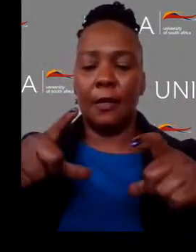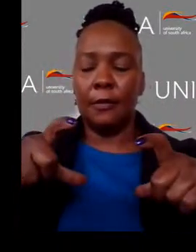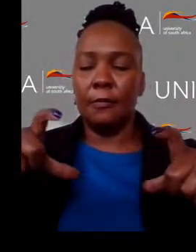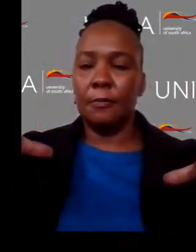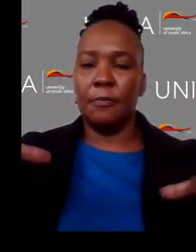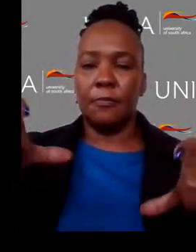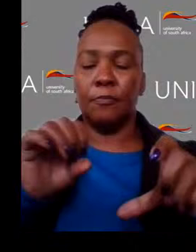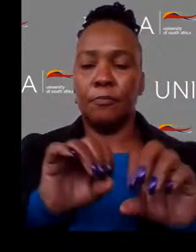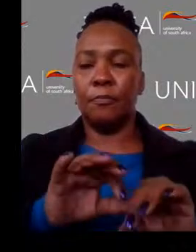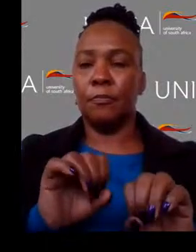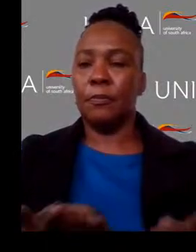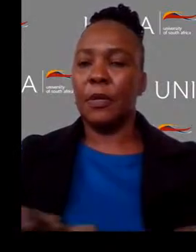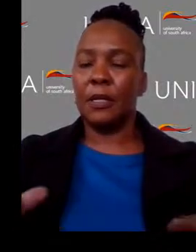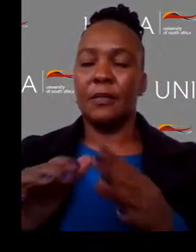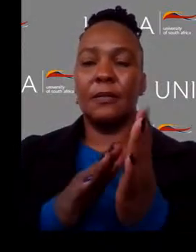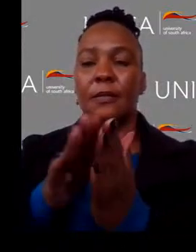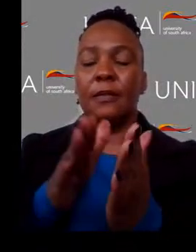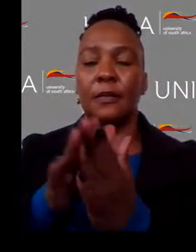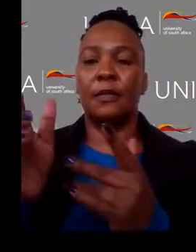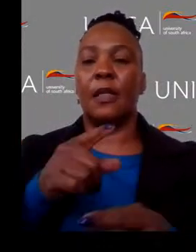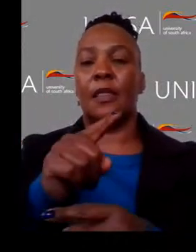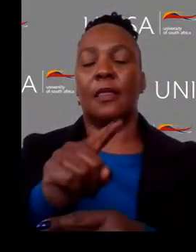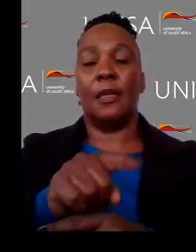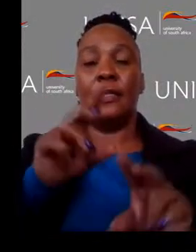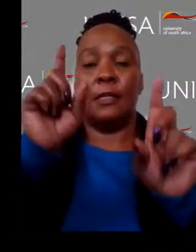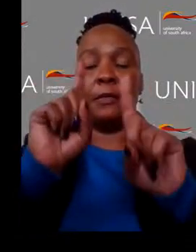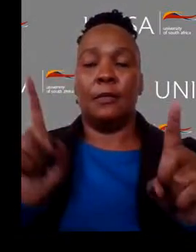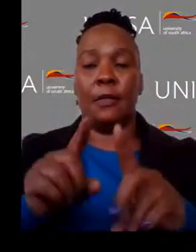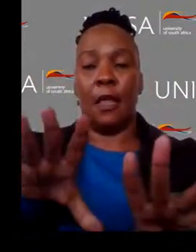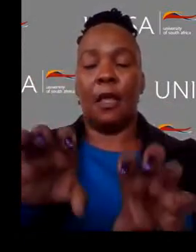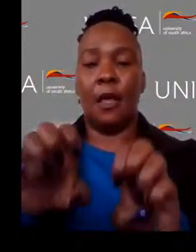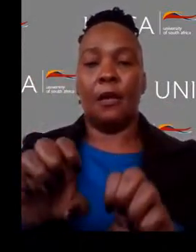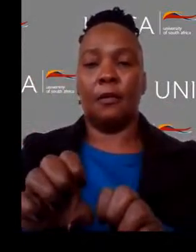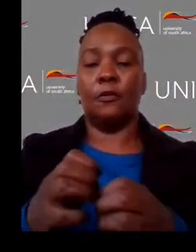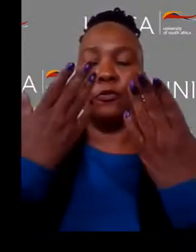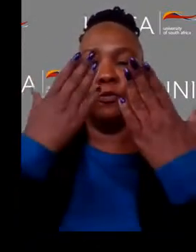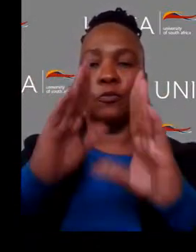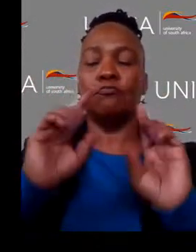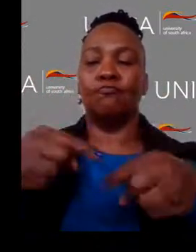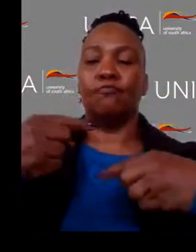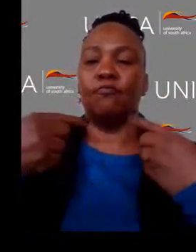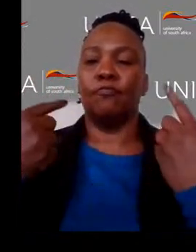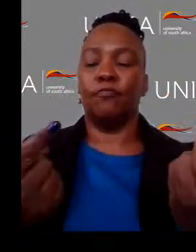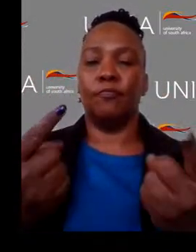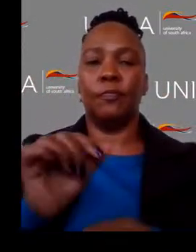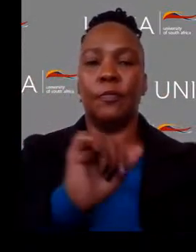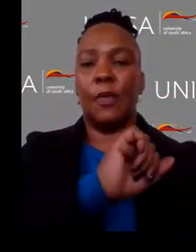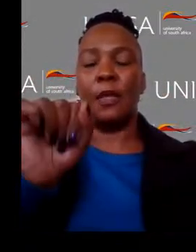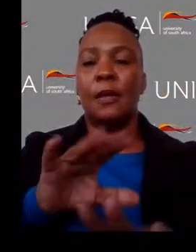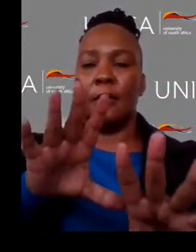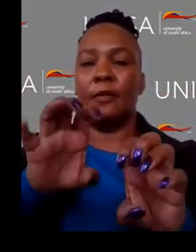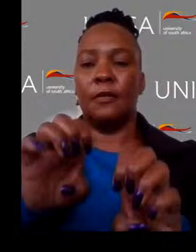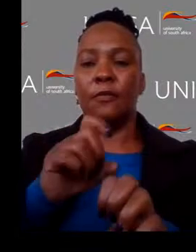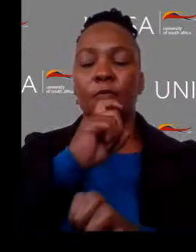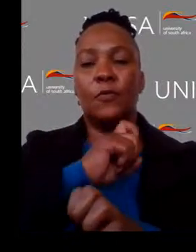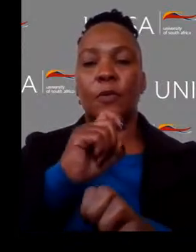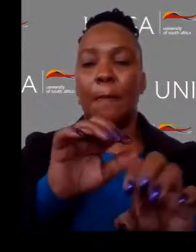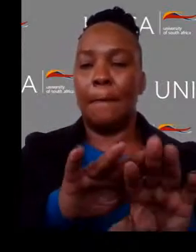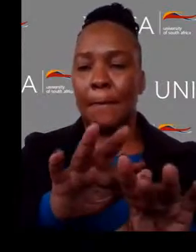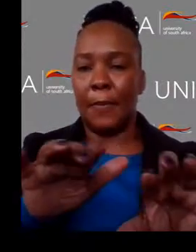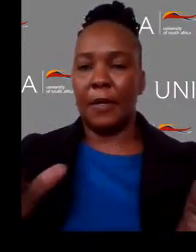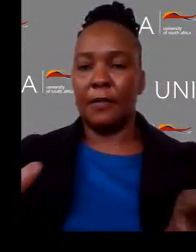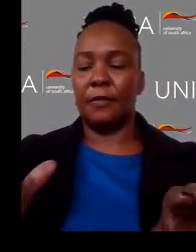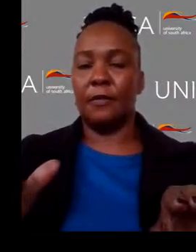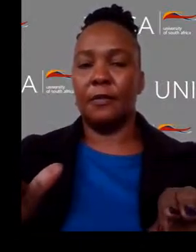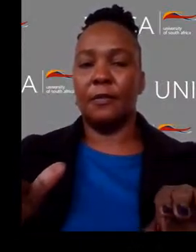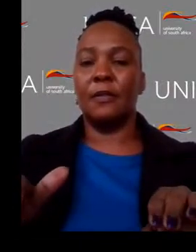be emphasized that for this particular exam, students will not be able to write their exams using Braille.